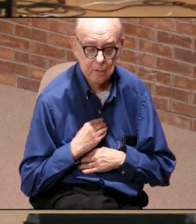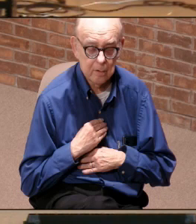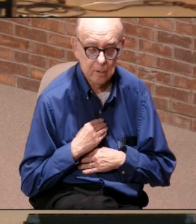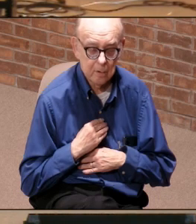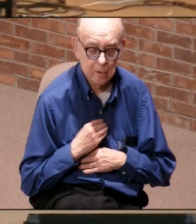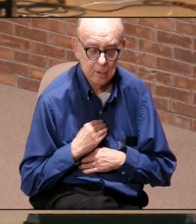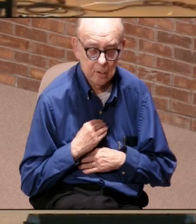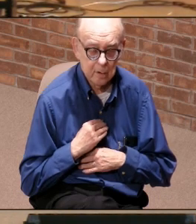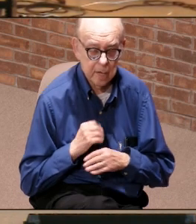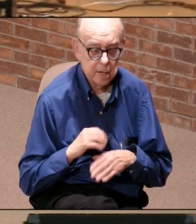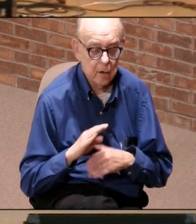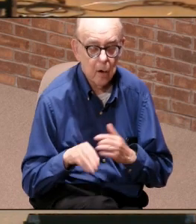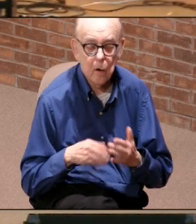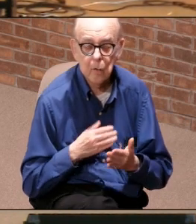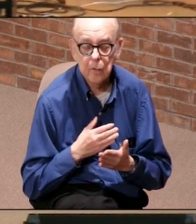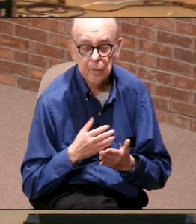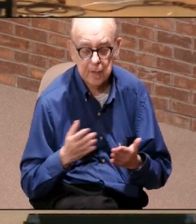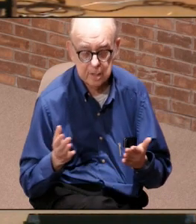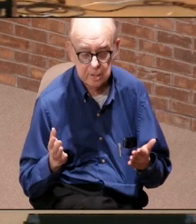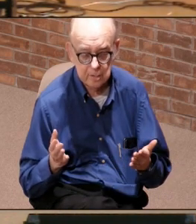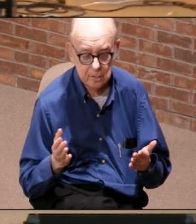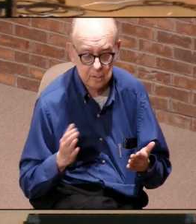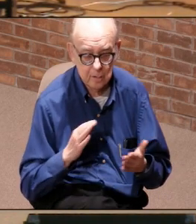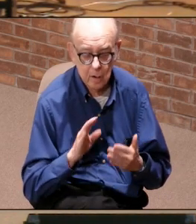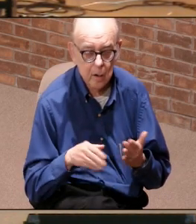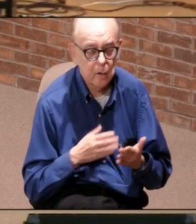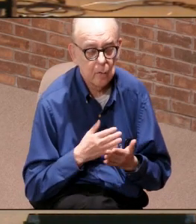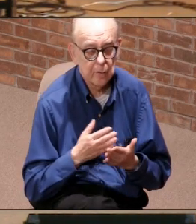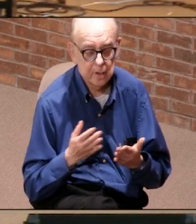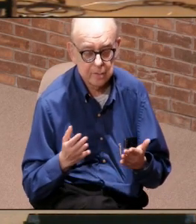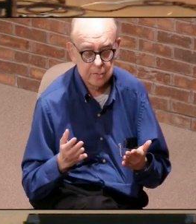in all things. All things.